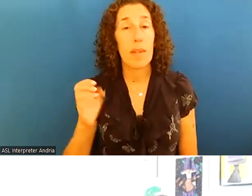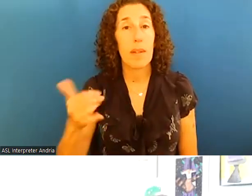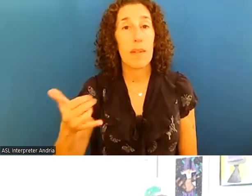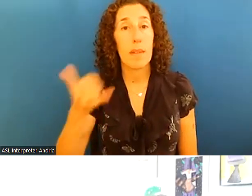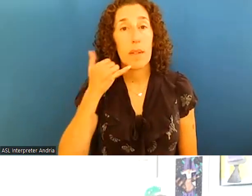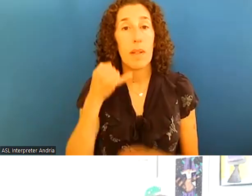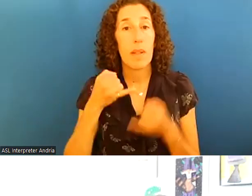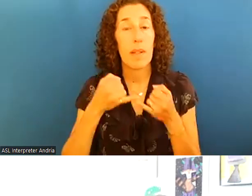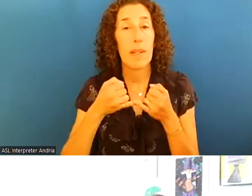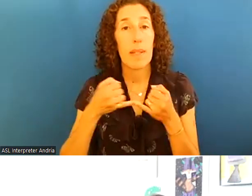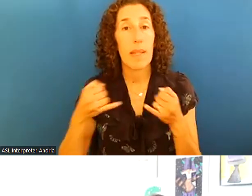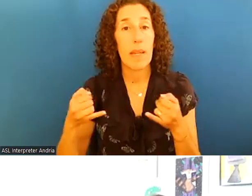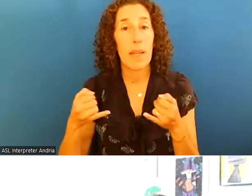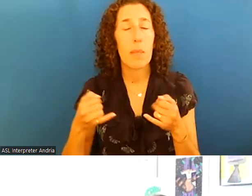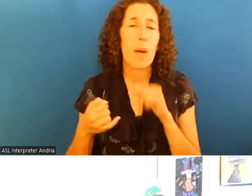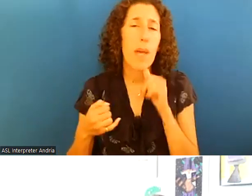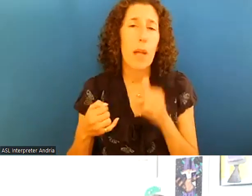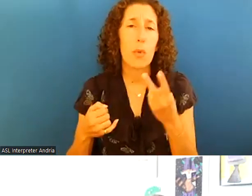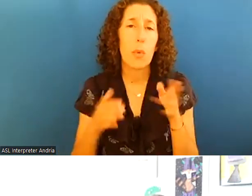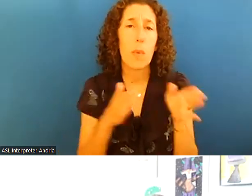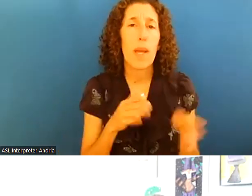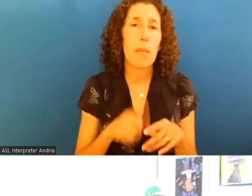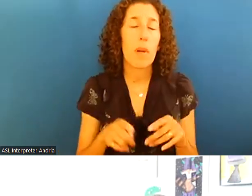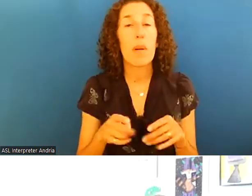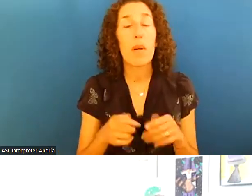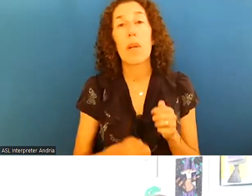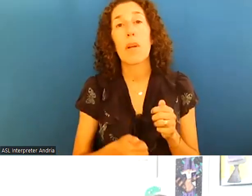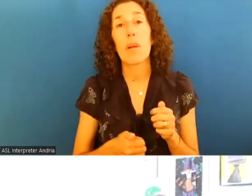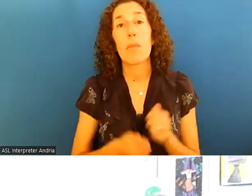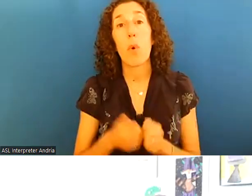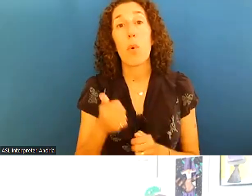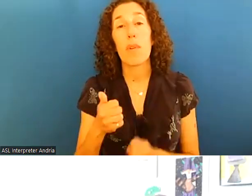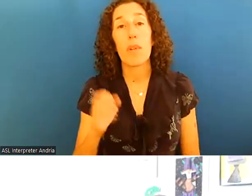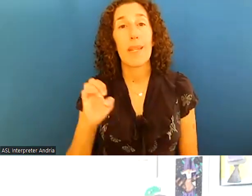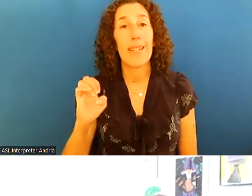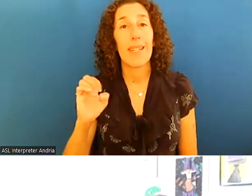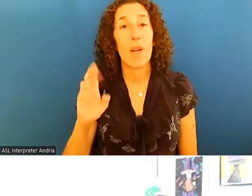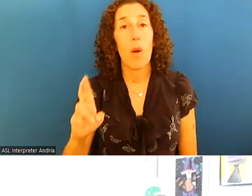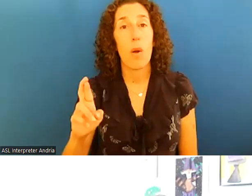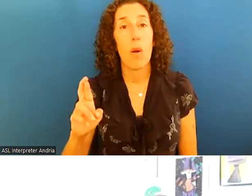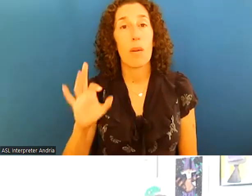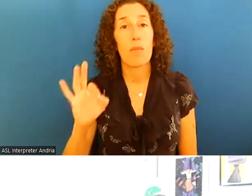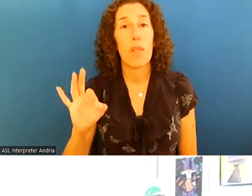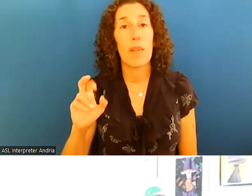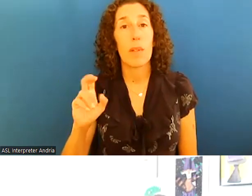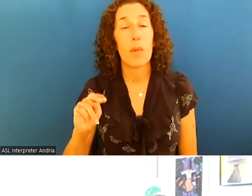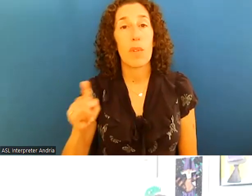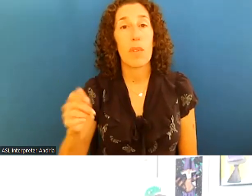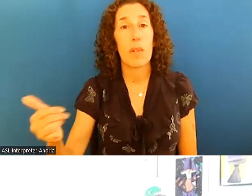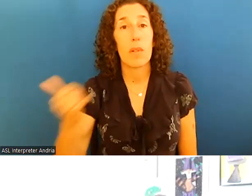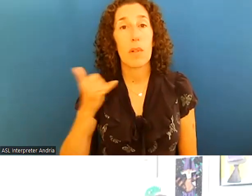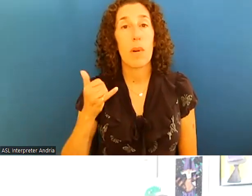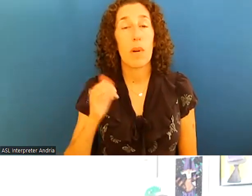most often we're contacted through the emergency room, the forensic nurse or whoever's on call that night. They will call our crisis